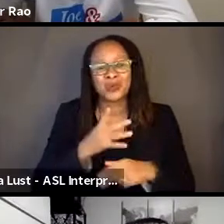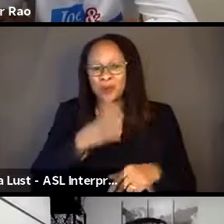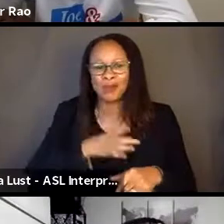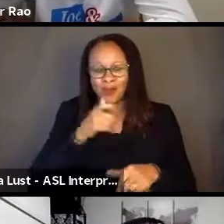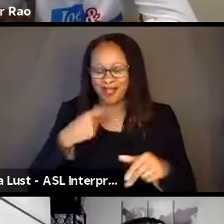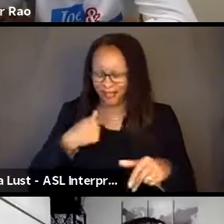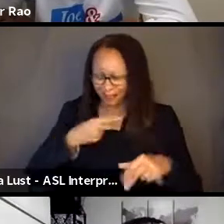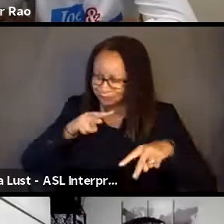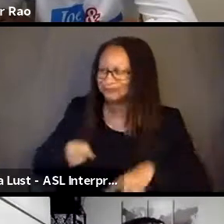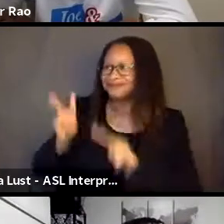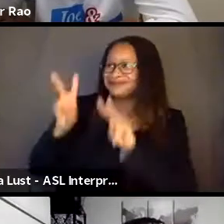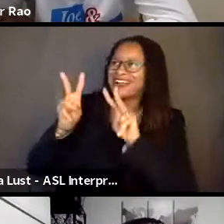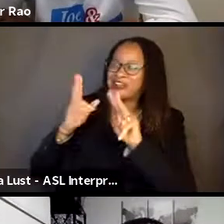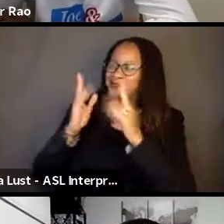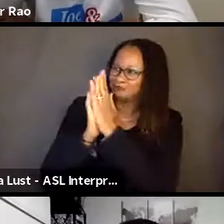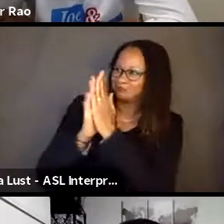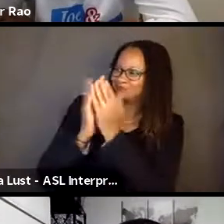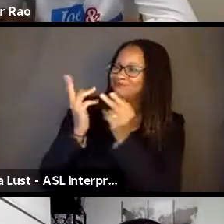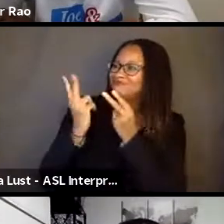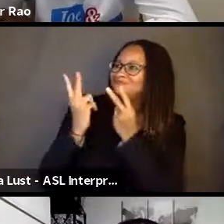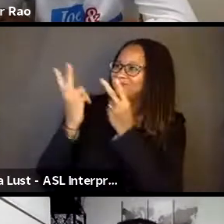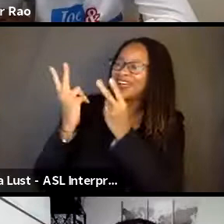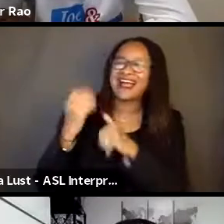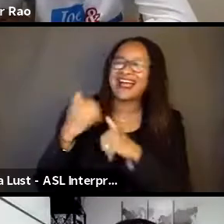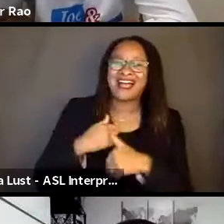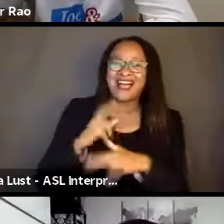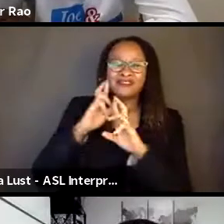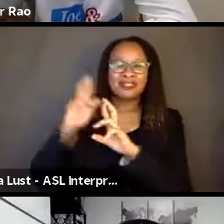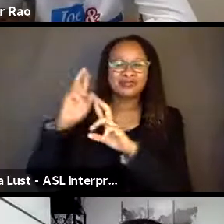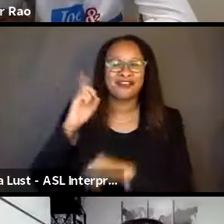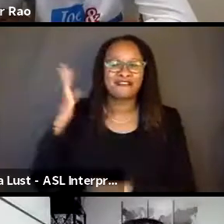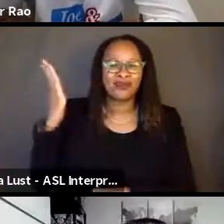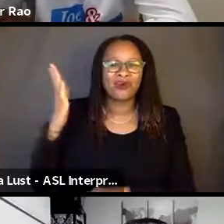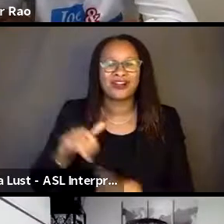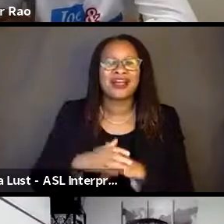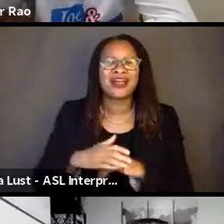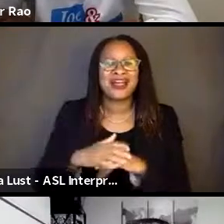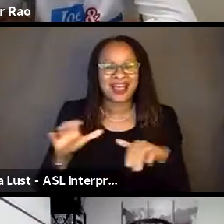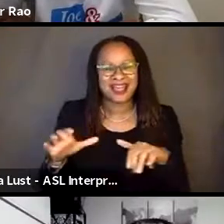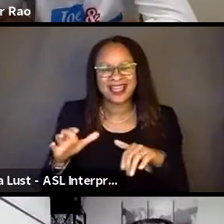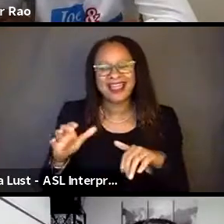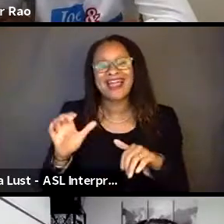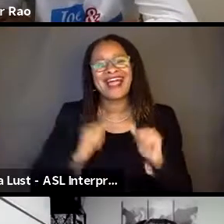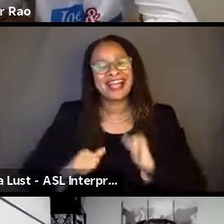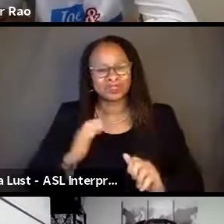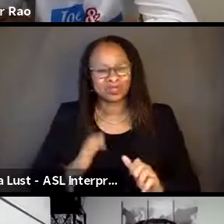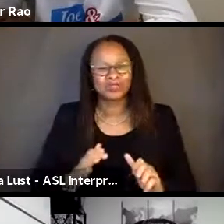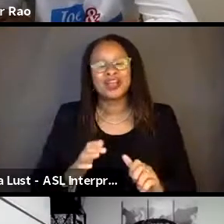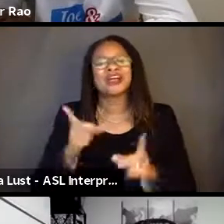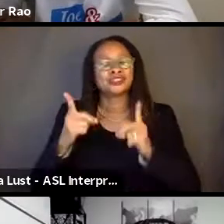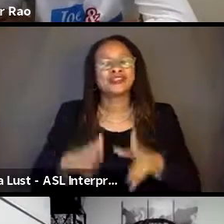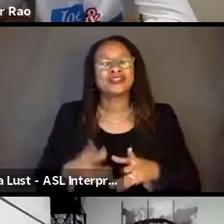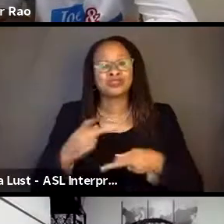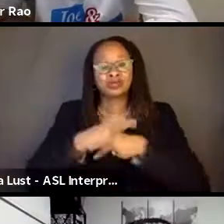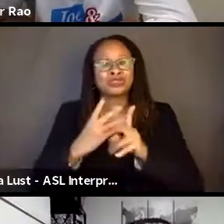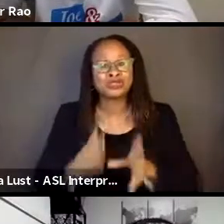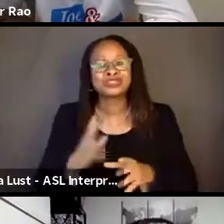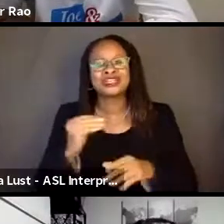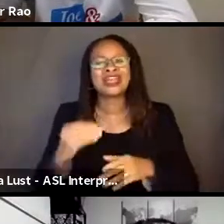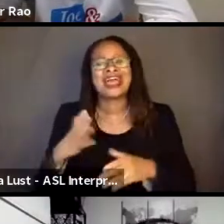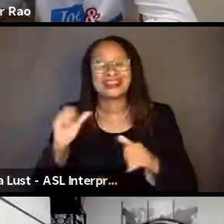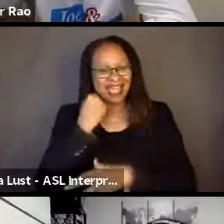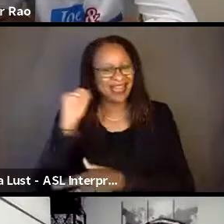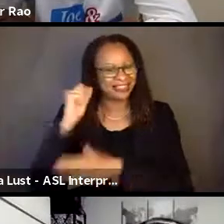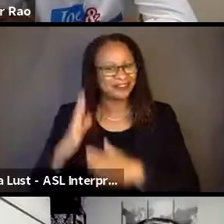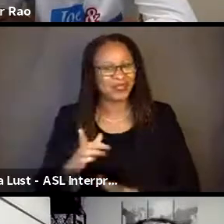to, greatly admire, and have high respect for, actress, director, producer, and activist